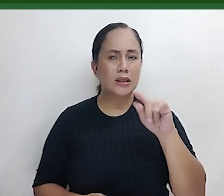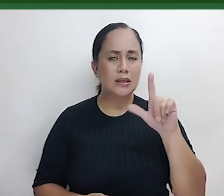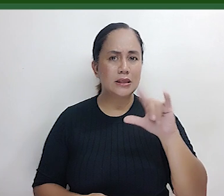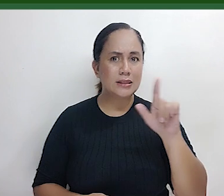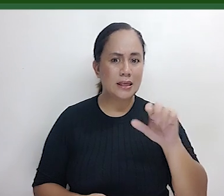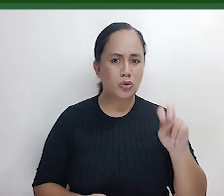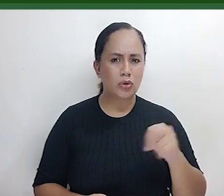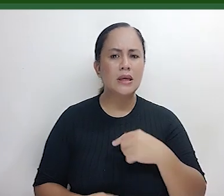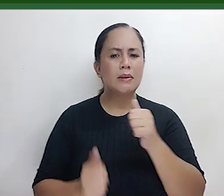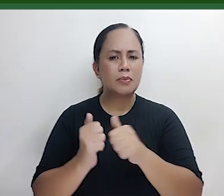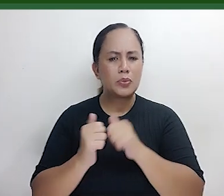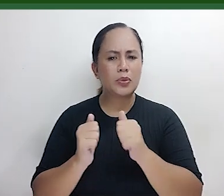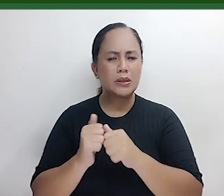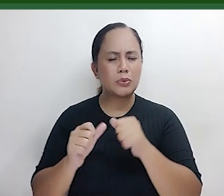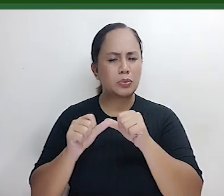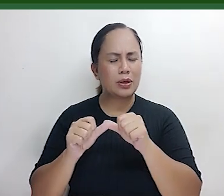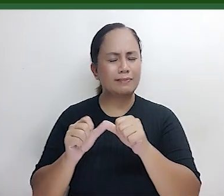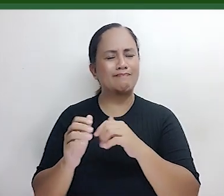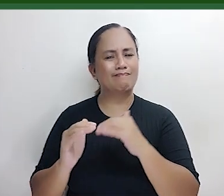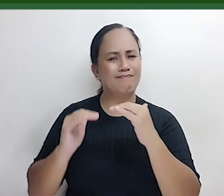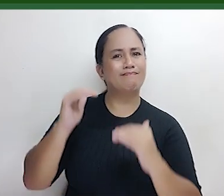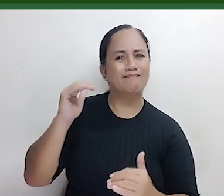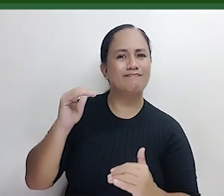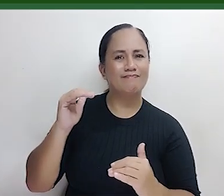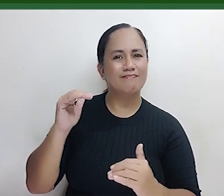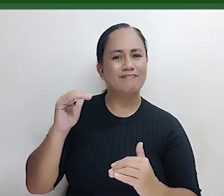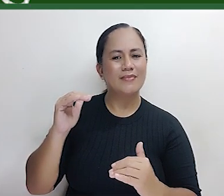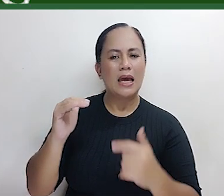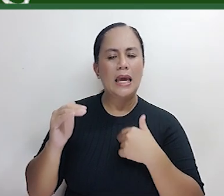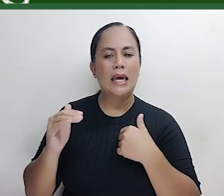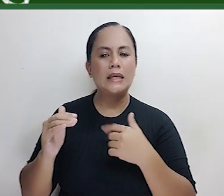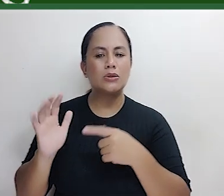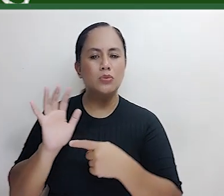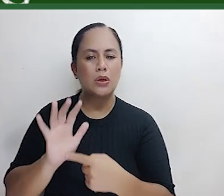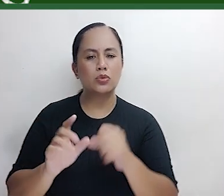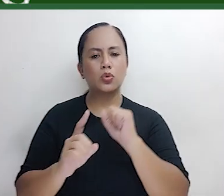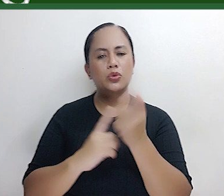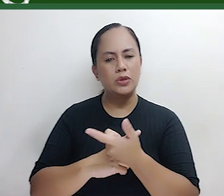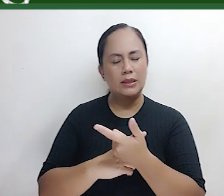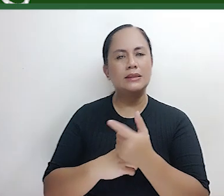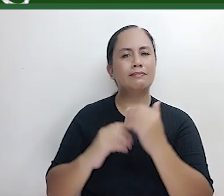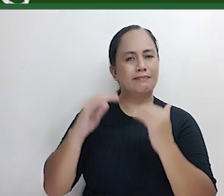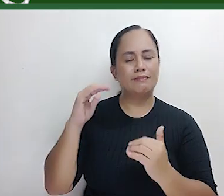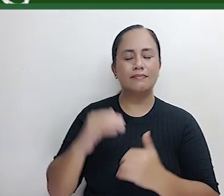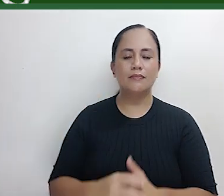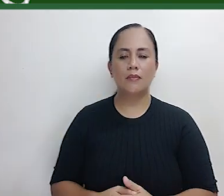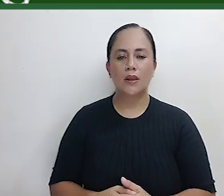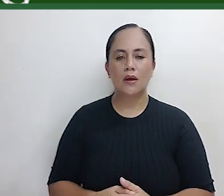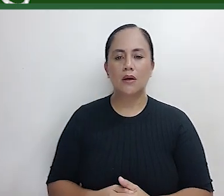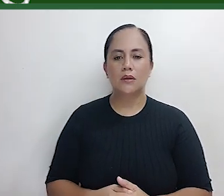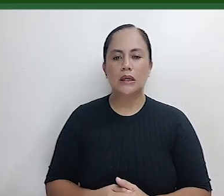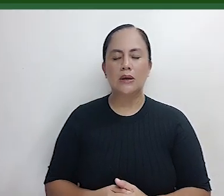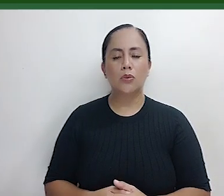Marginalization, a form of acute and persistent disadvantage rooted in underlying social